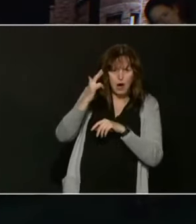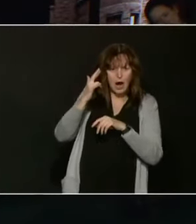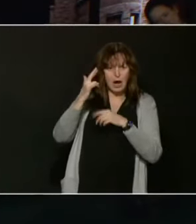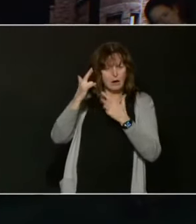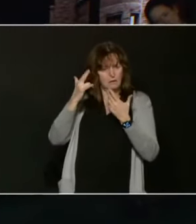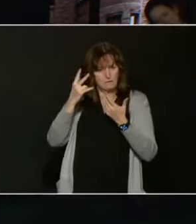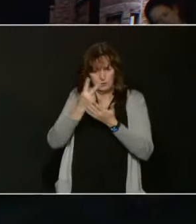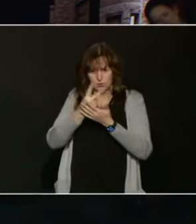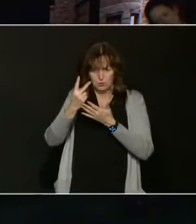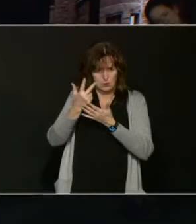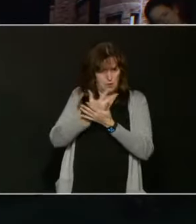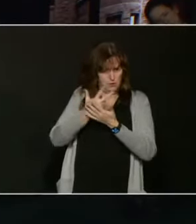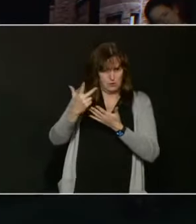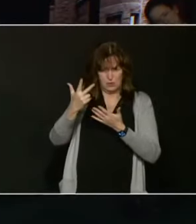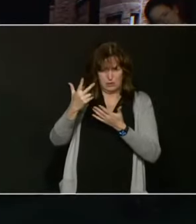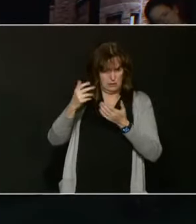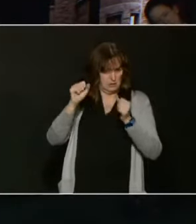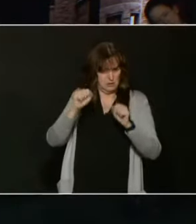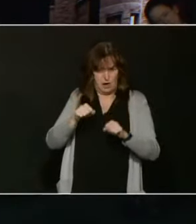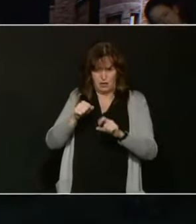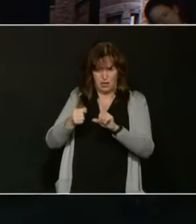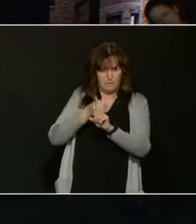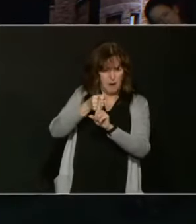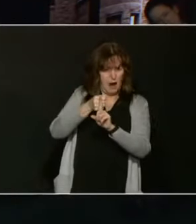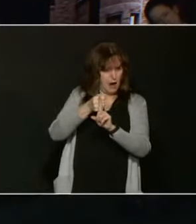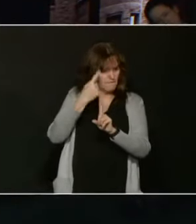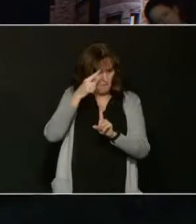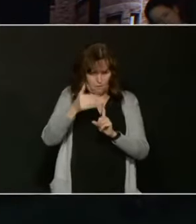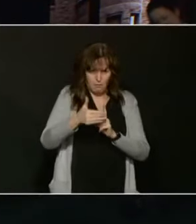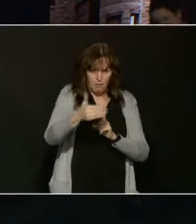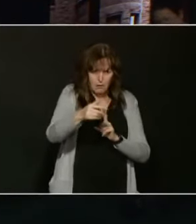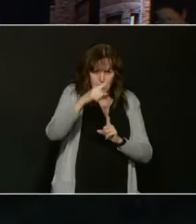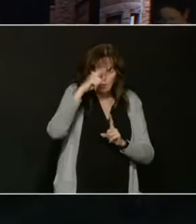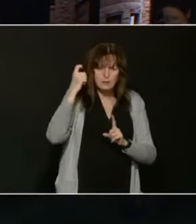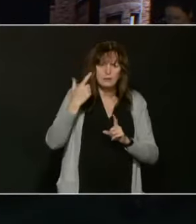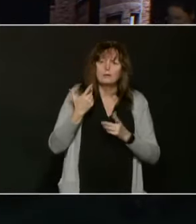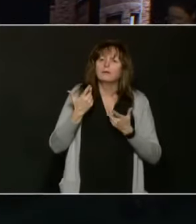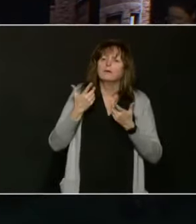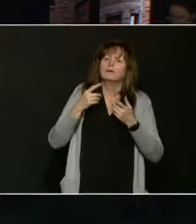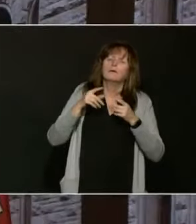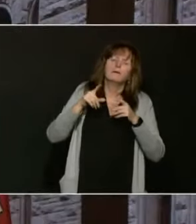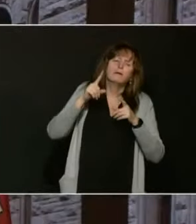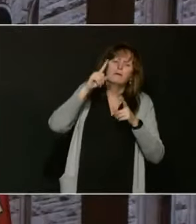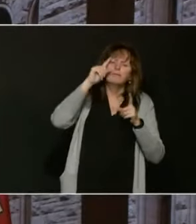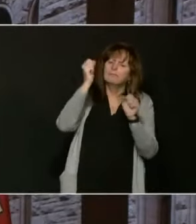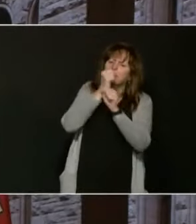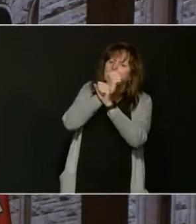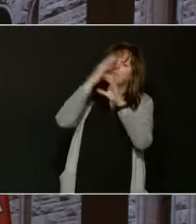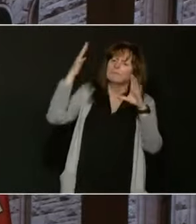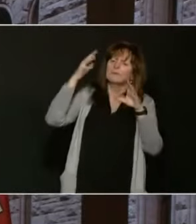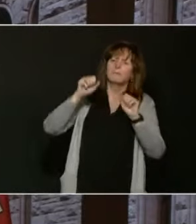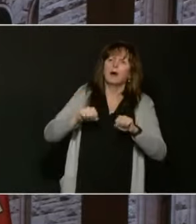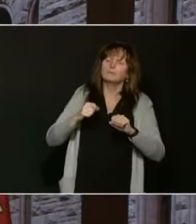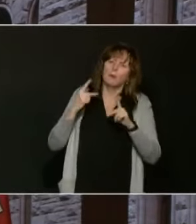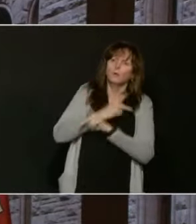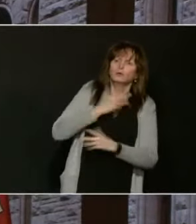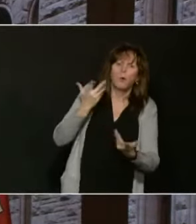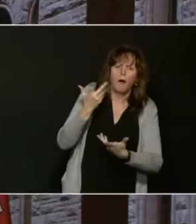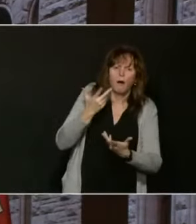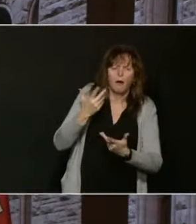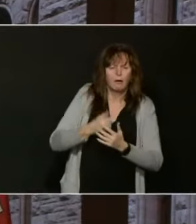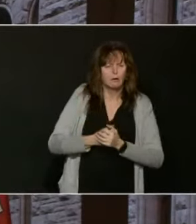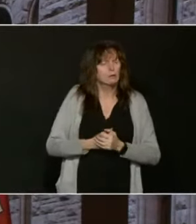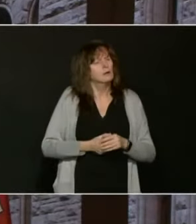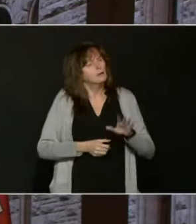our summer. So what are the possibilities here? Okay, I think I see where you're going. I